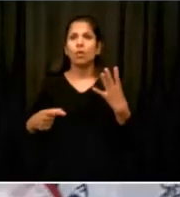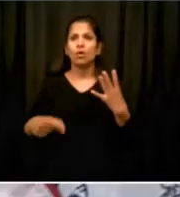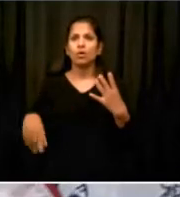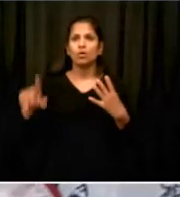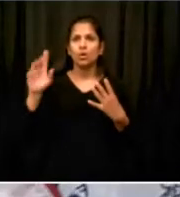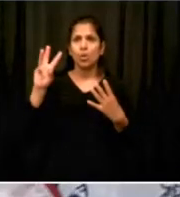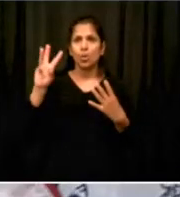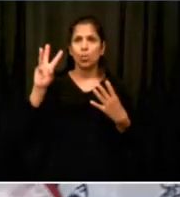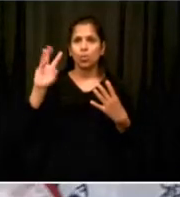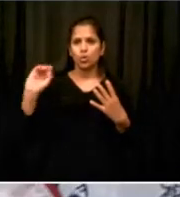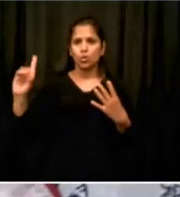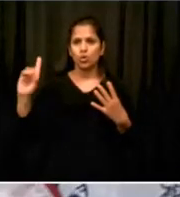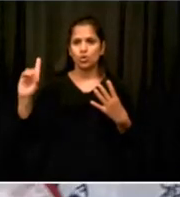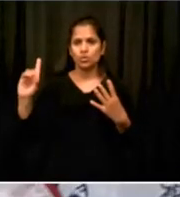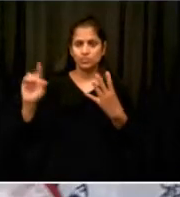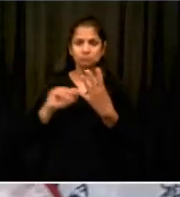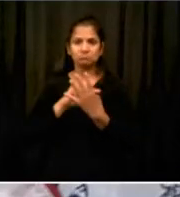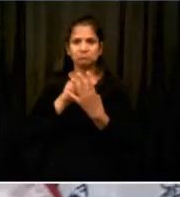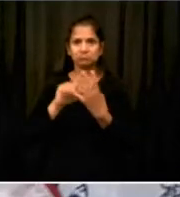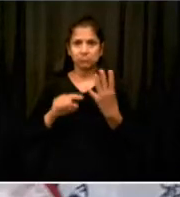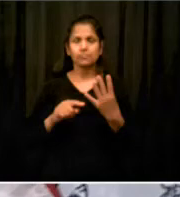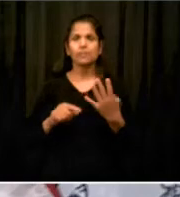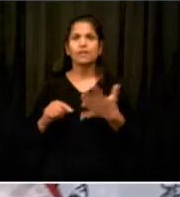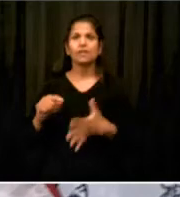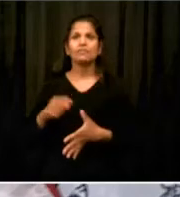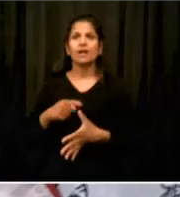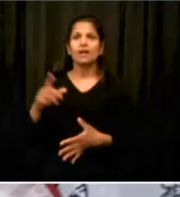with Juliet from 1010 Wins.